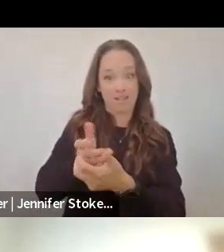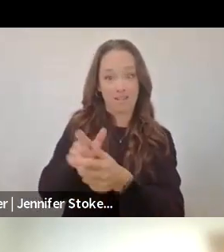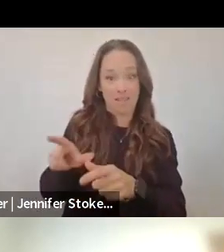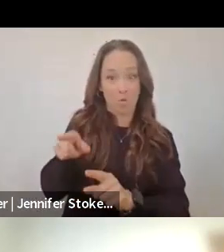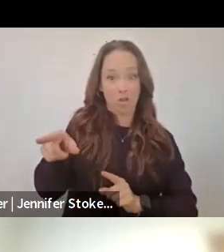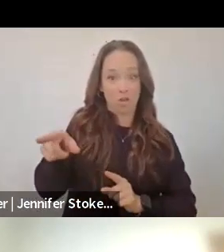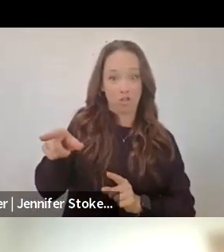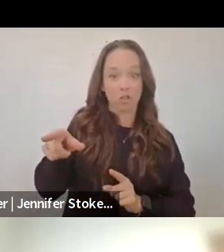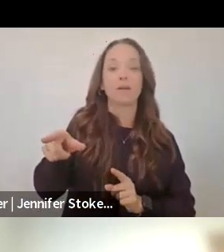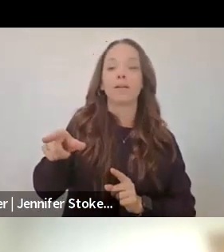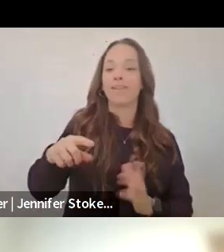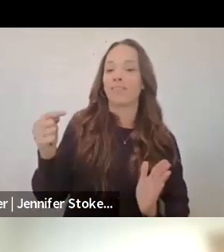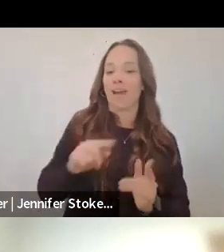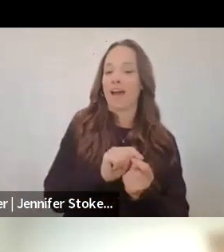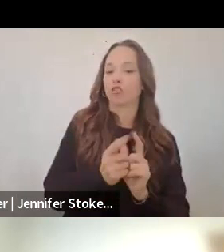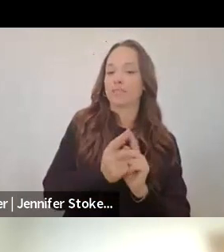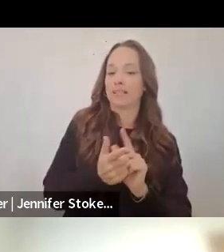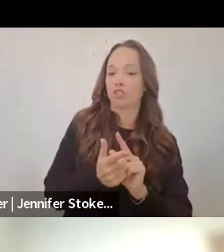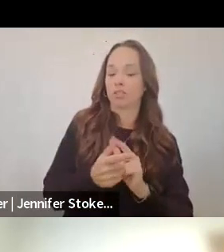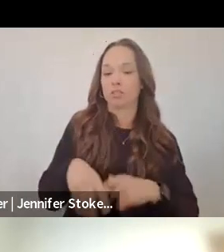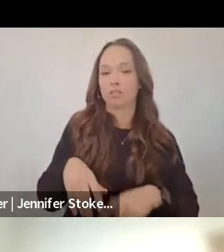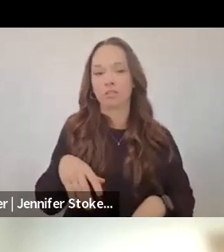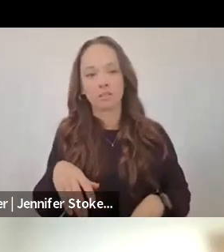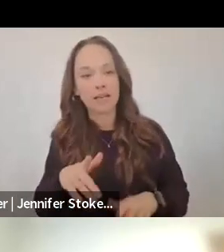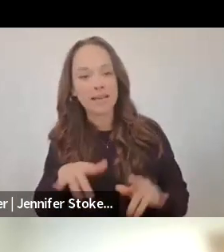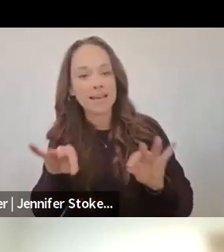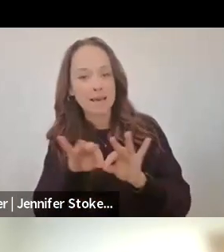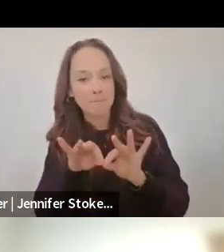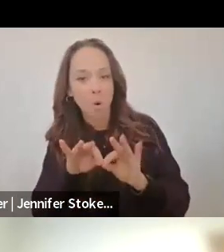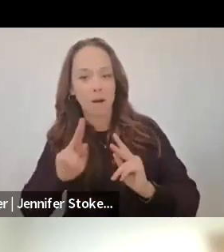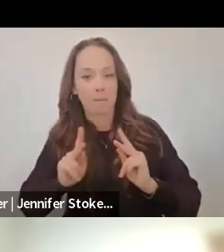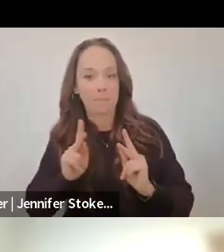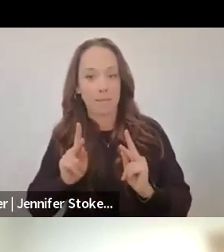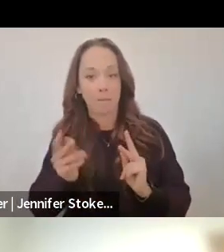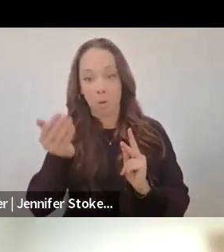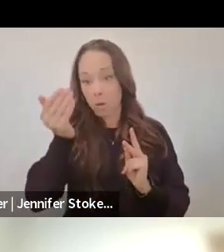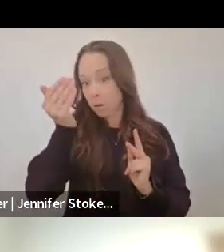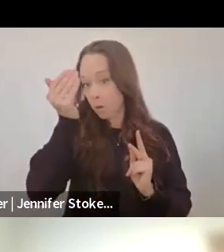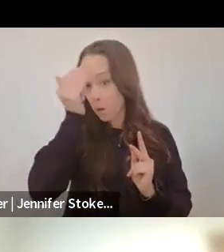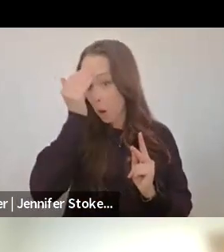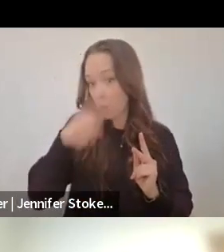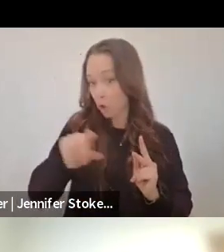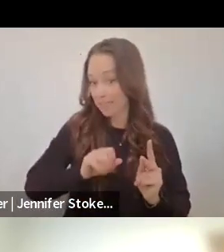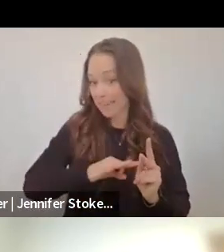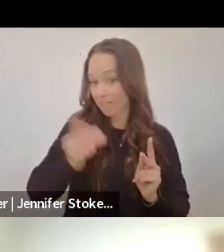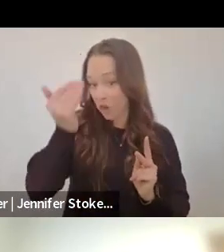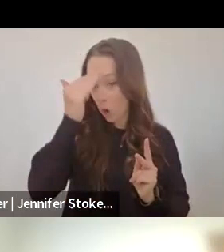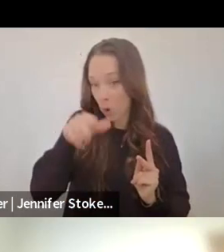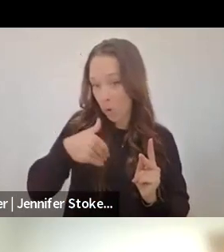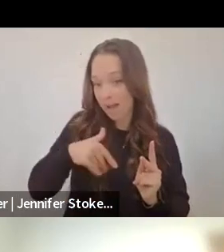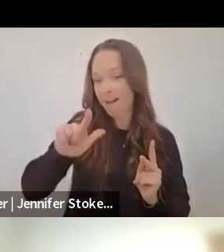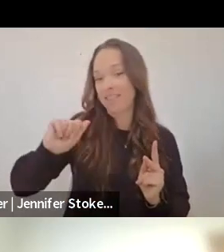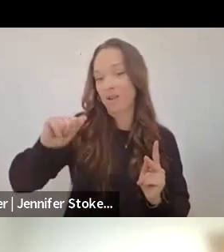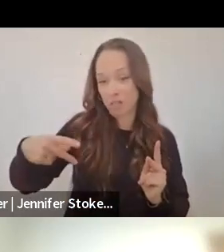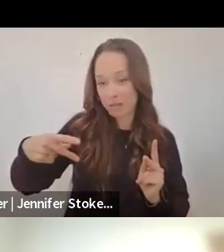communities, making sure folks talk about staff training, making sure folks are aware that you have a language access plan, that they know how to